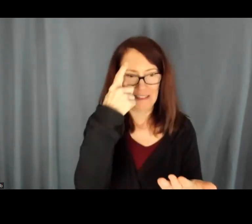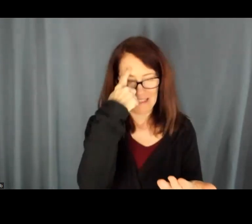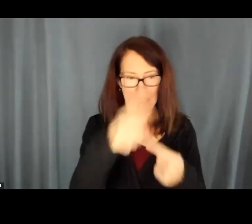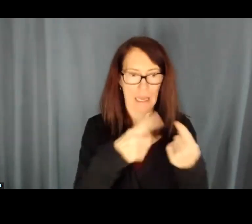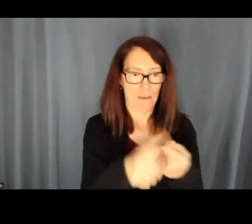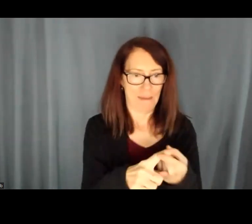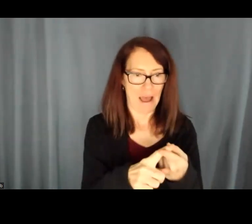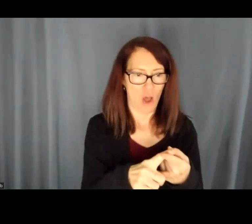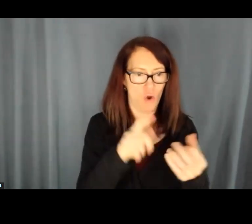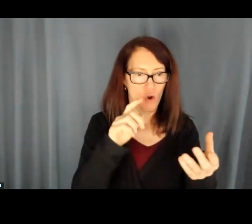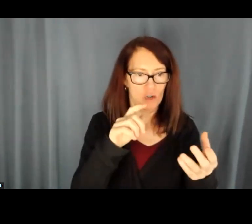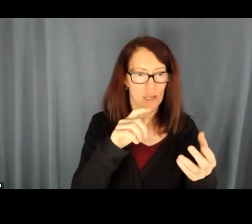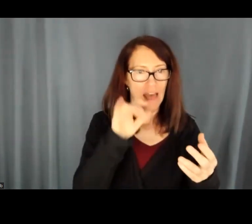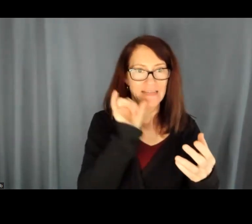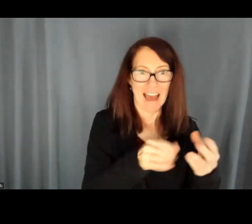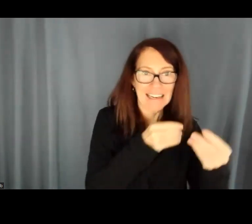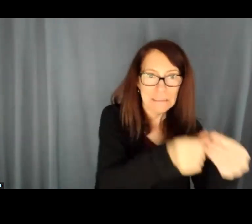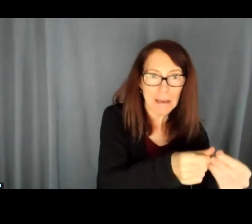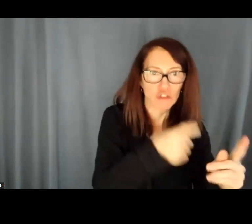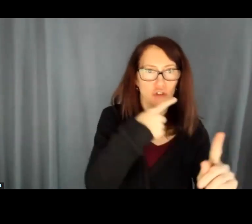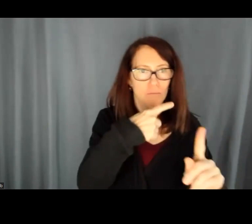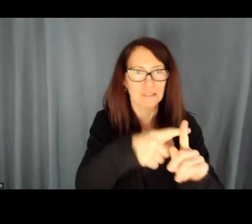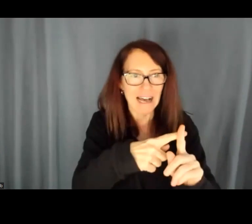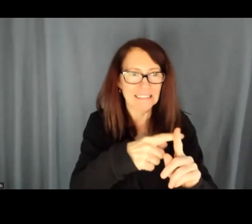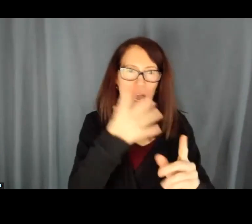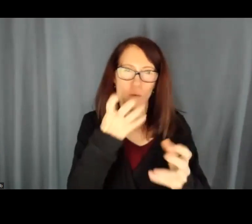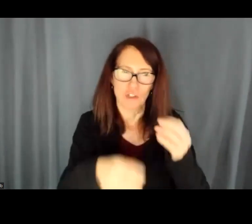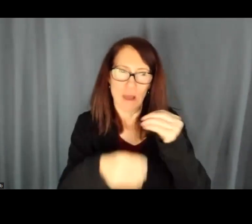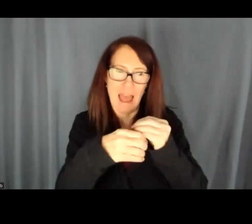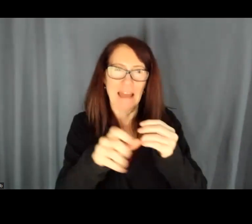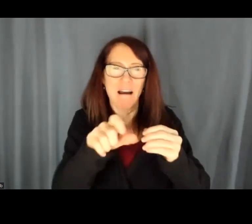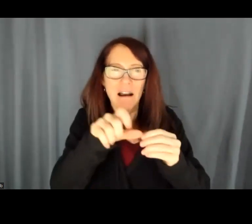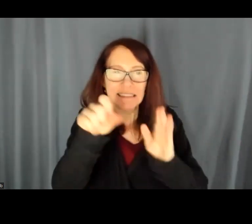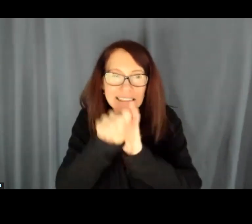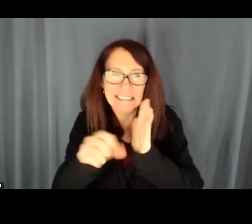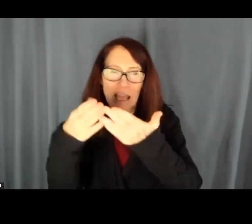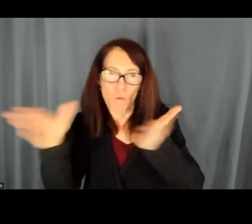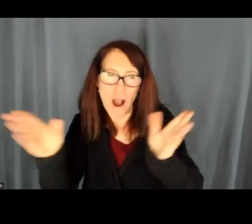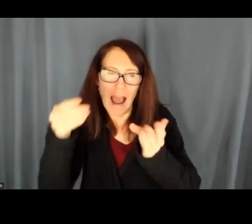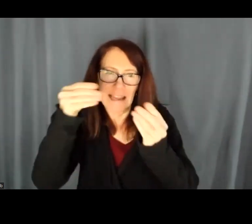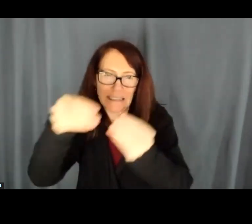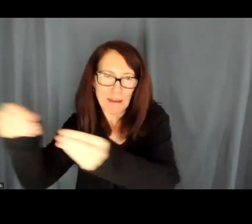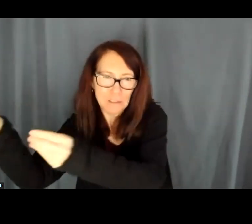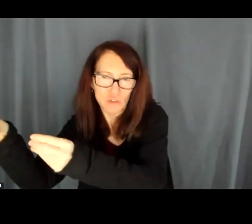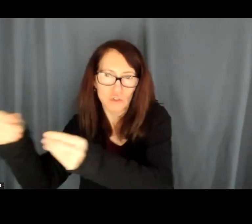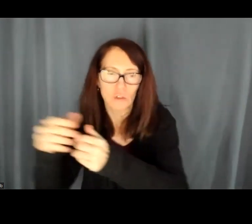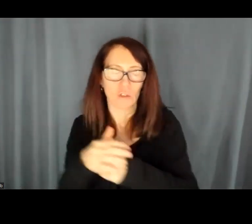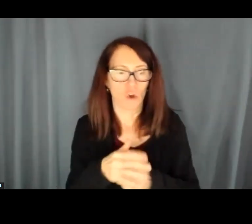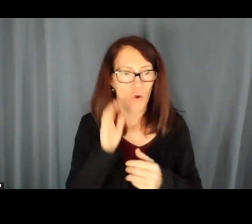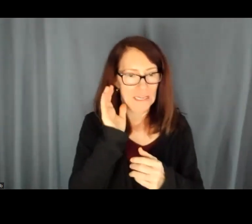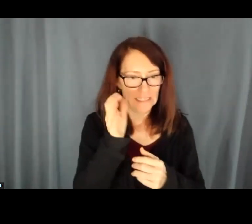to other expenditures throughout the state. So that sounds to me like you're actually incorporating